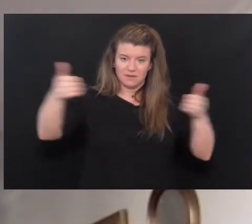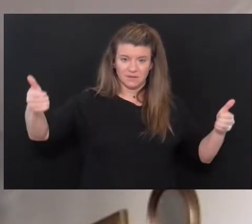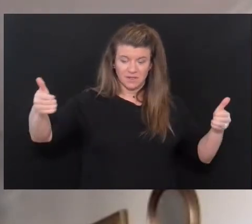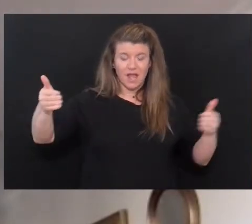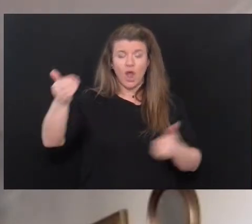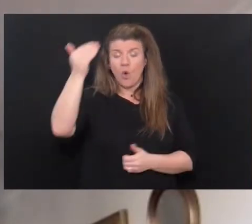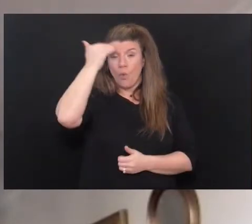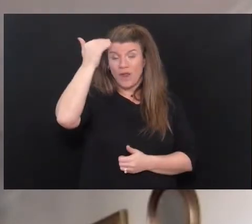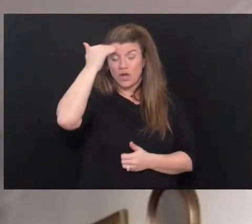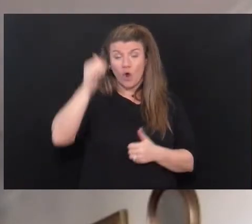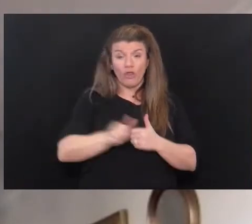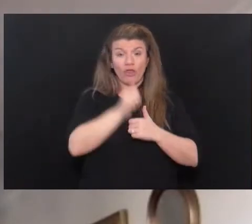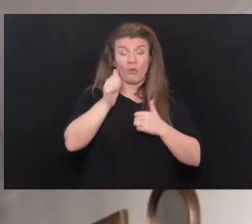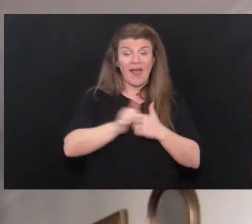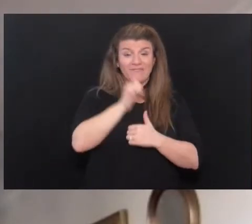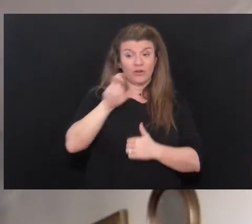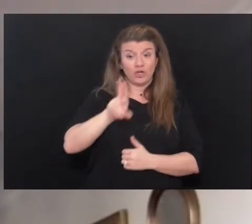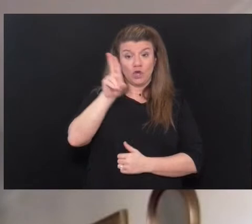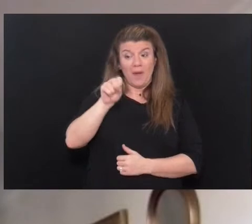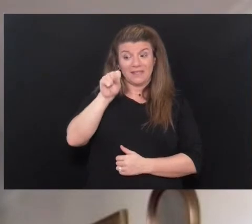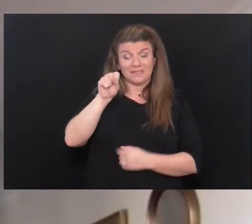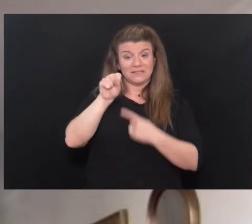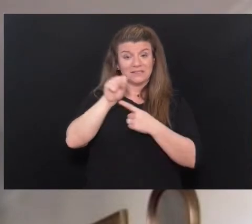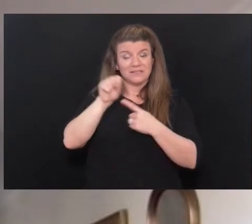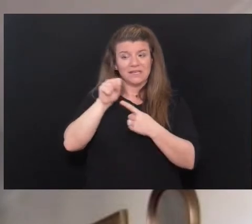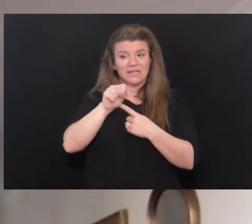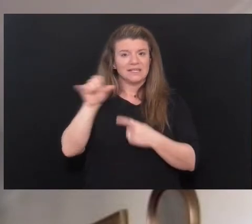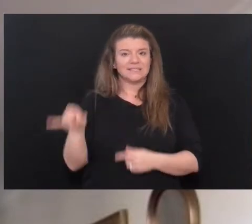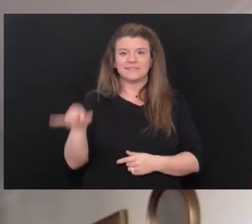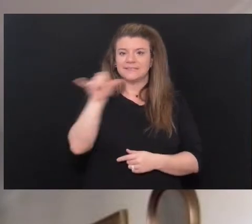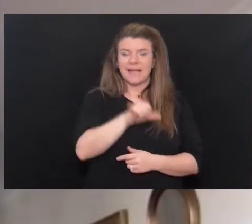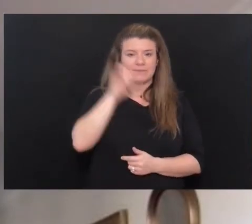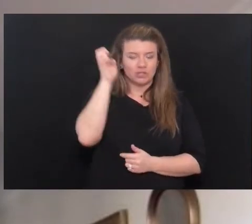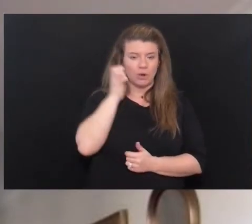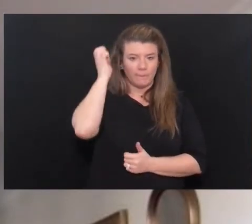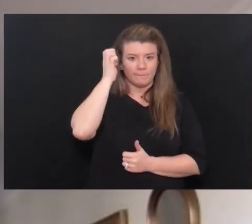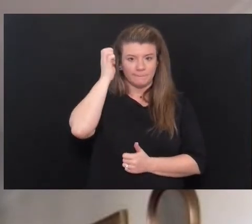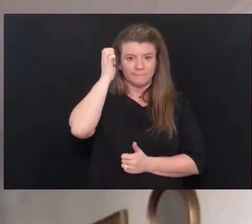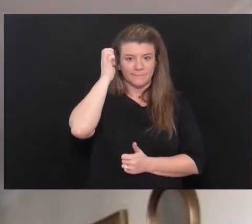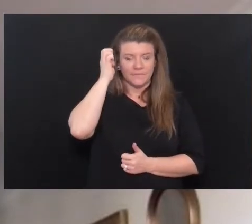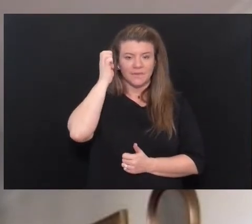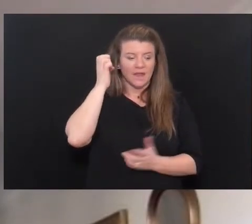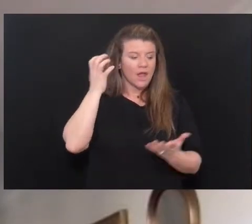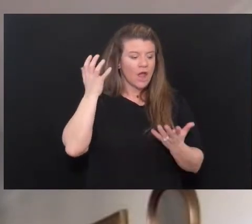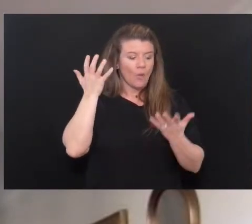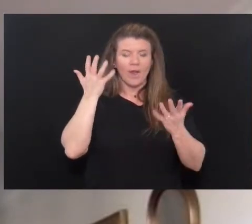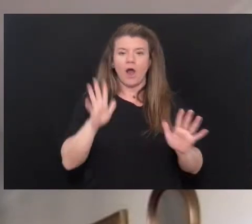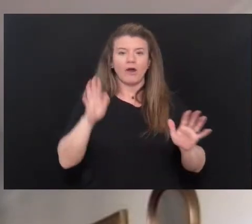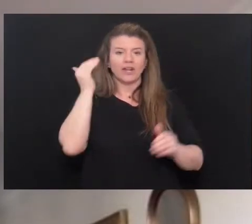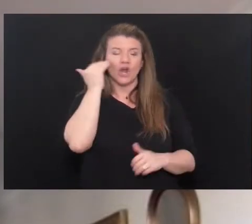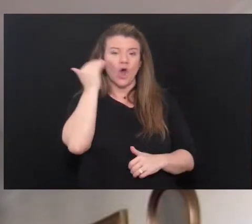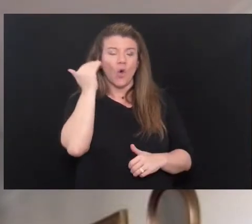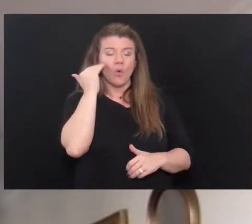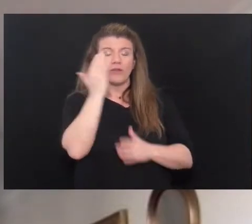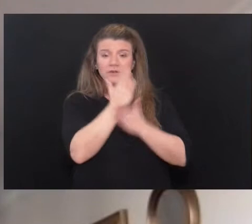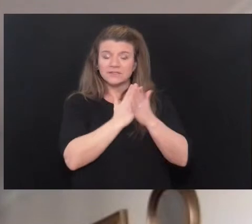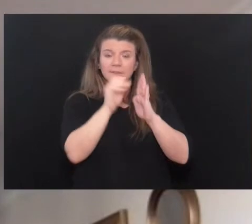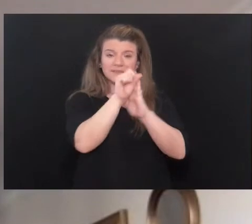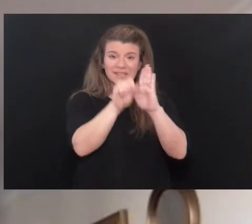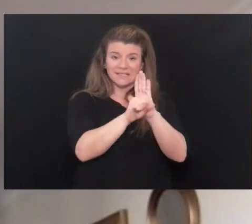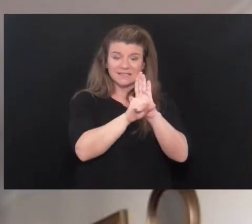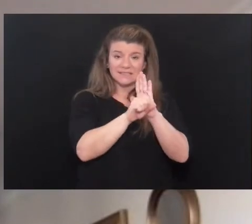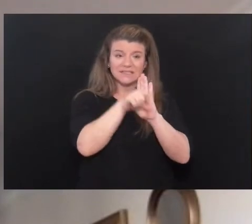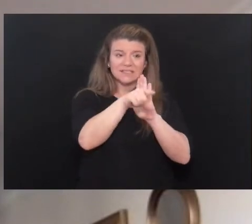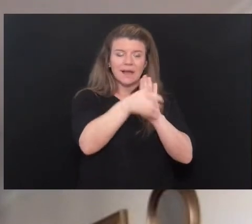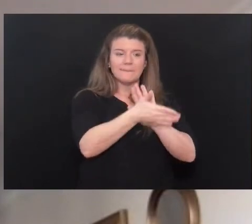the threat for the U.S. is just like we're seeing in Europe. And we also know that there's states that are